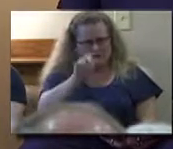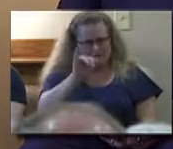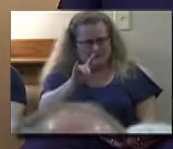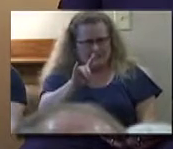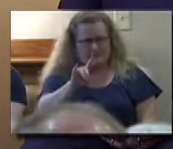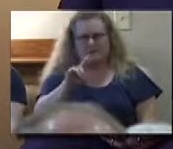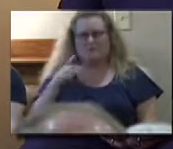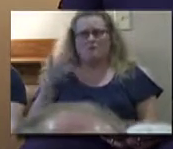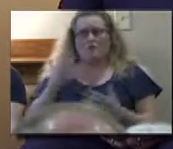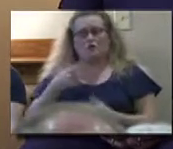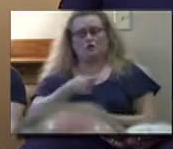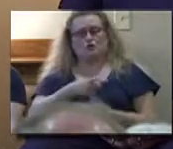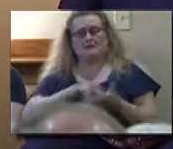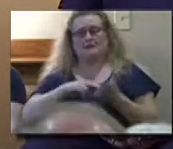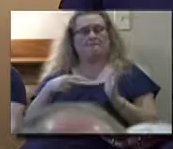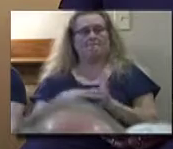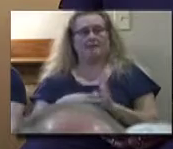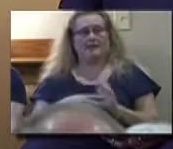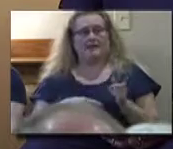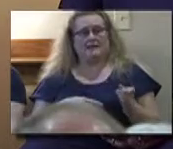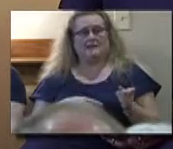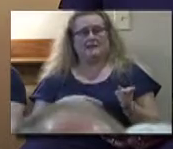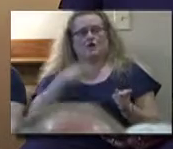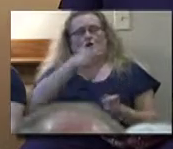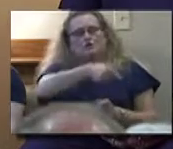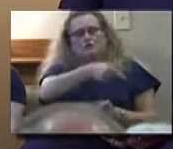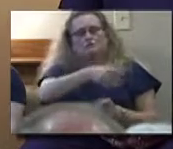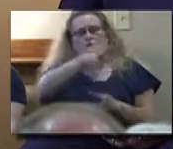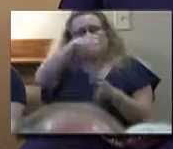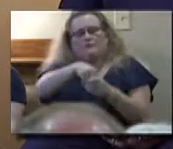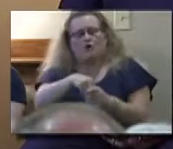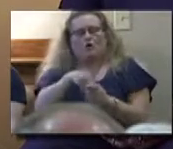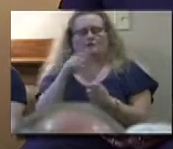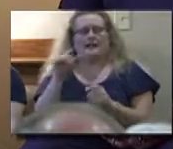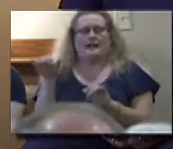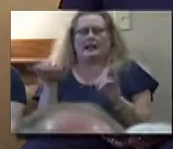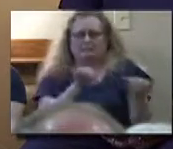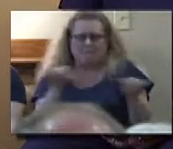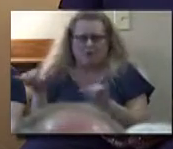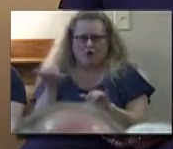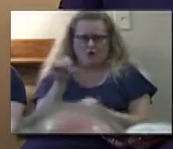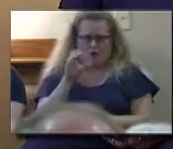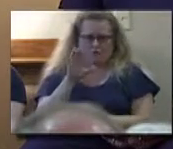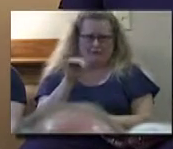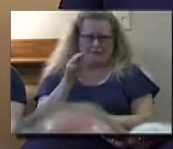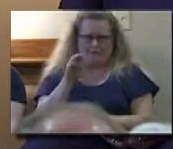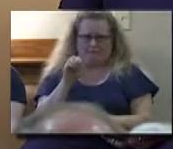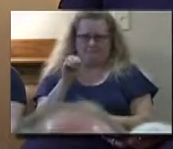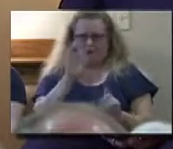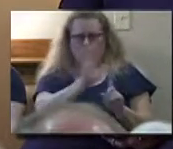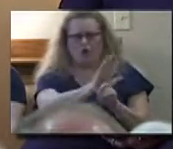What she meant was that she was a party to a similar crime. Her pimp,